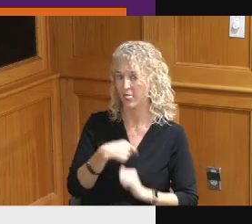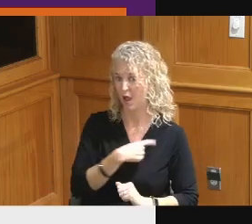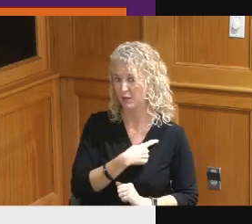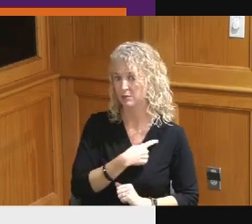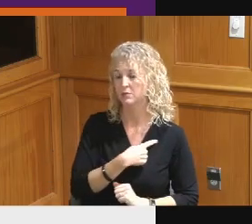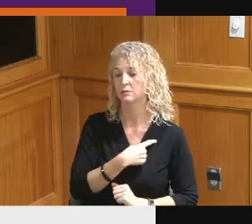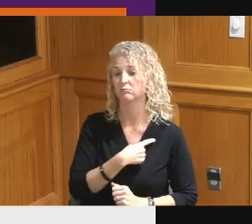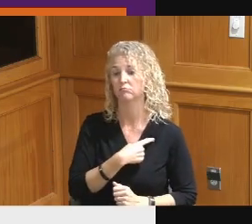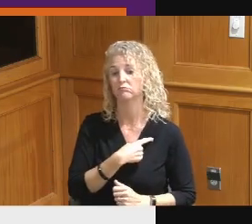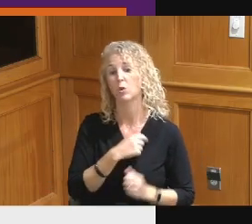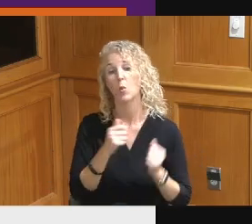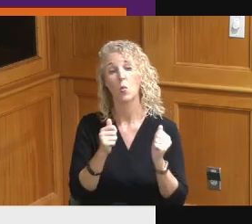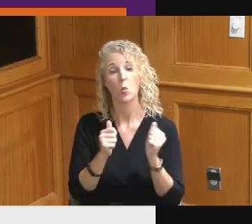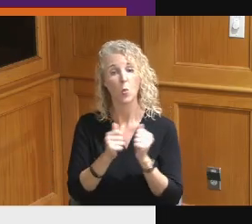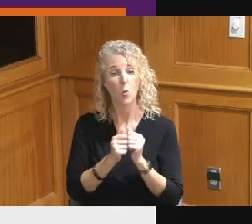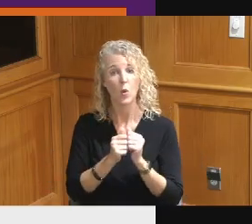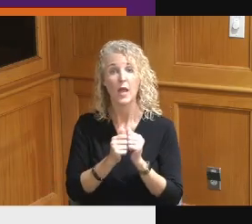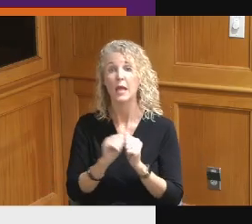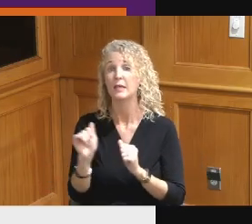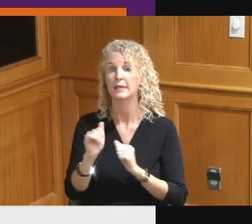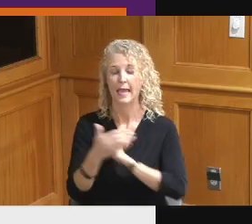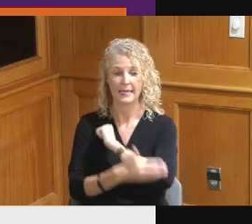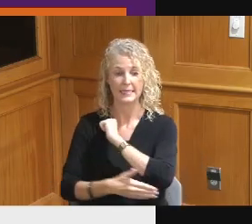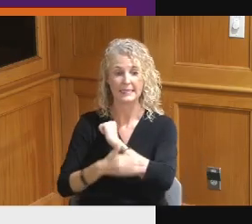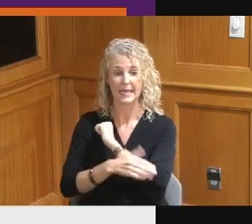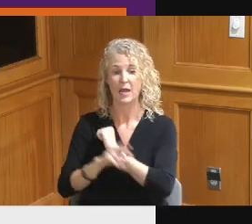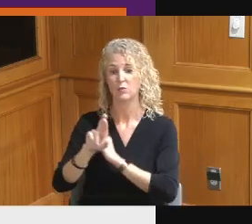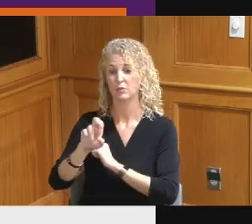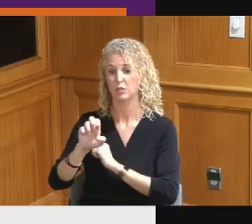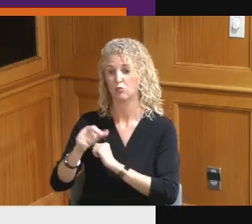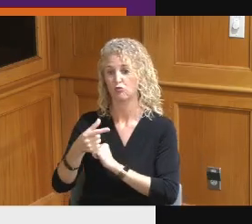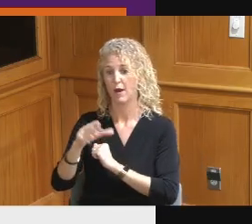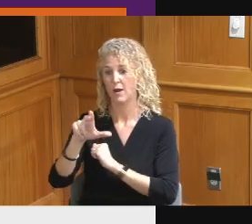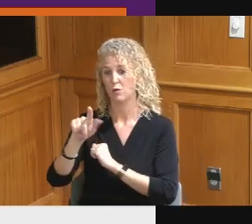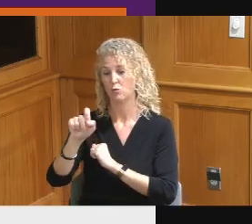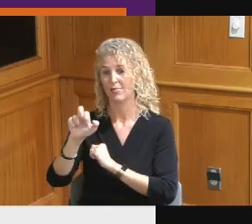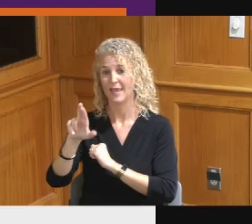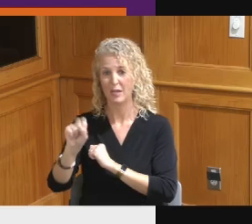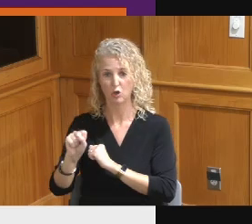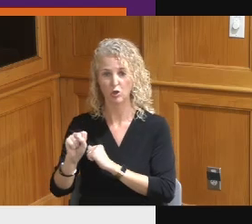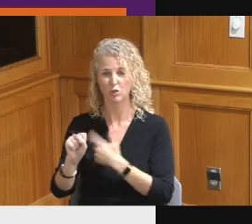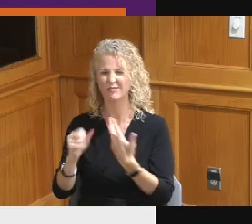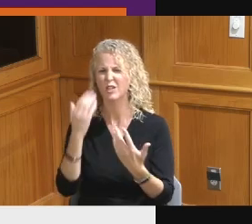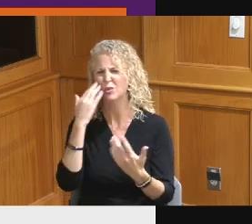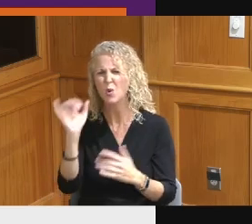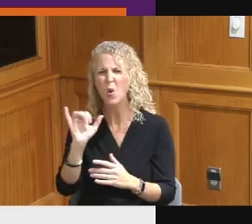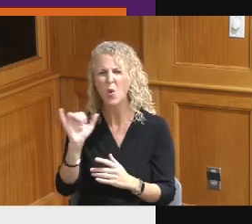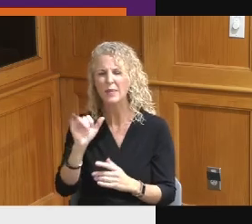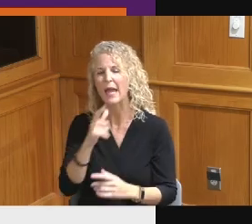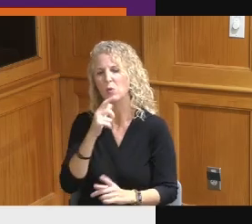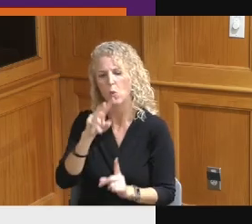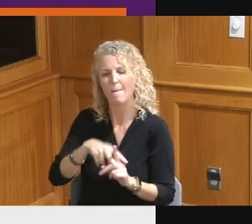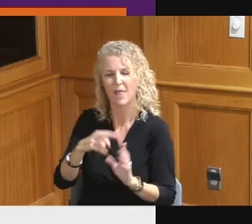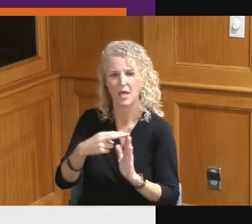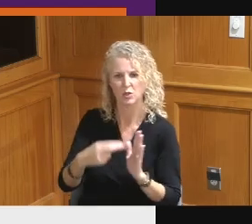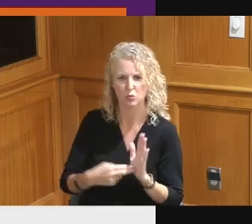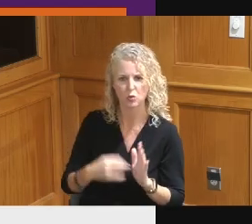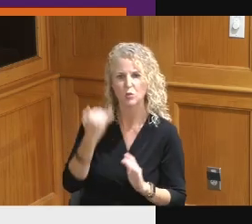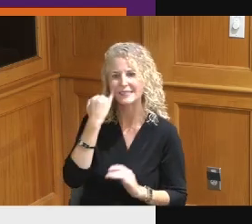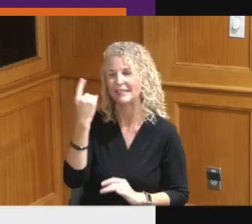with the regulators, like county regulators, the city regulators, the folks who would have to sort of like apply the rules around what was